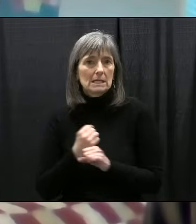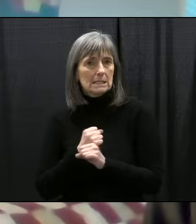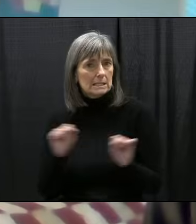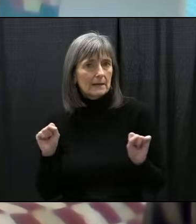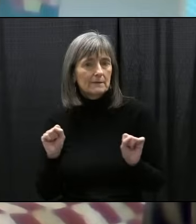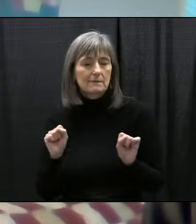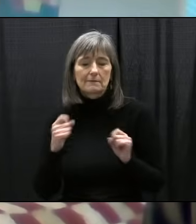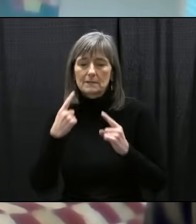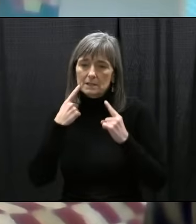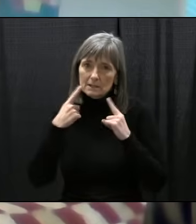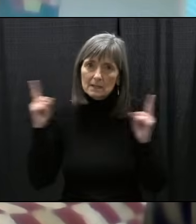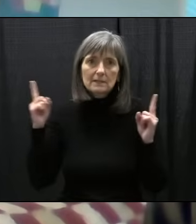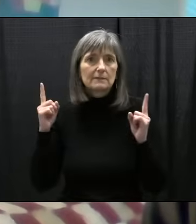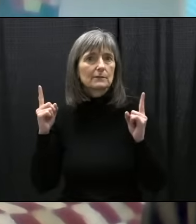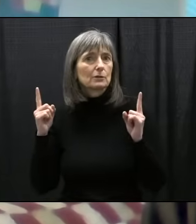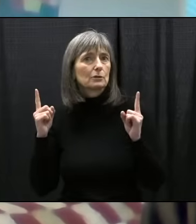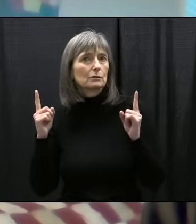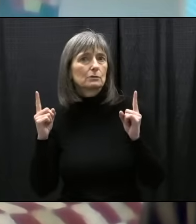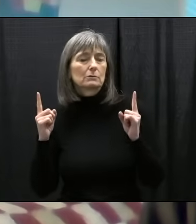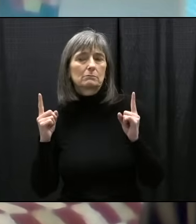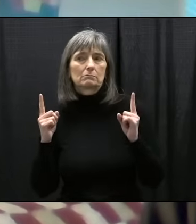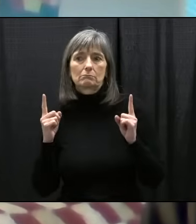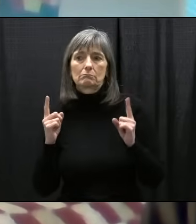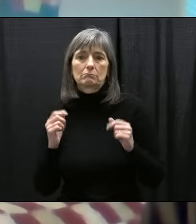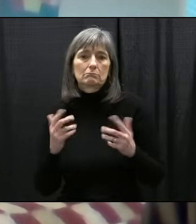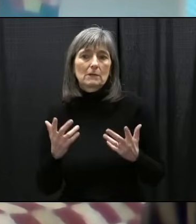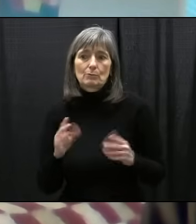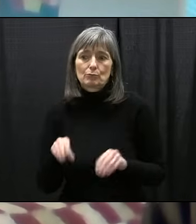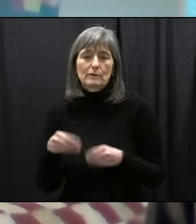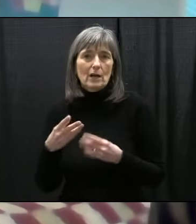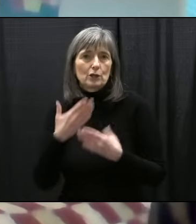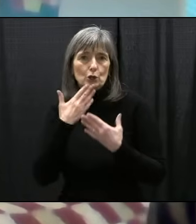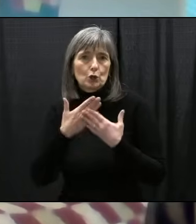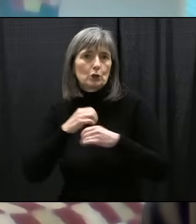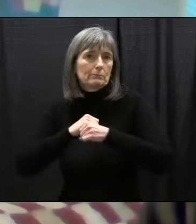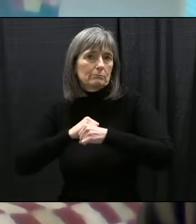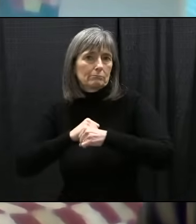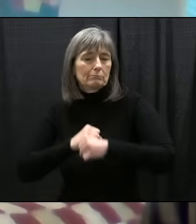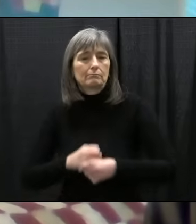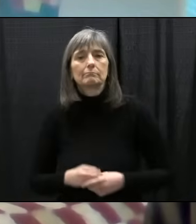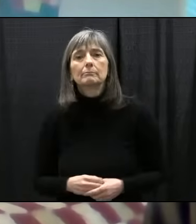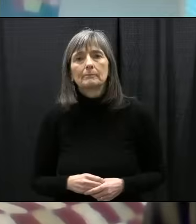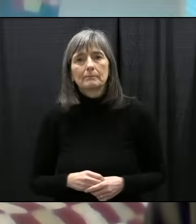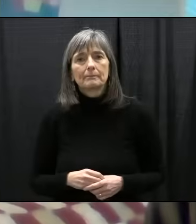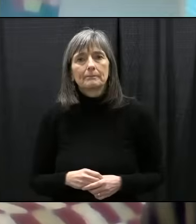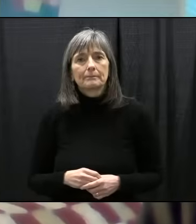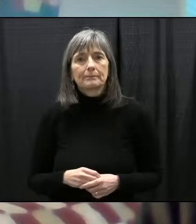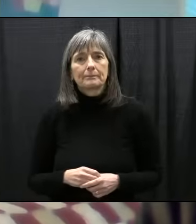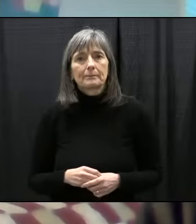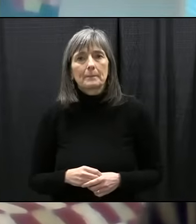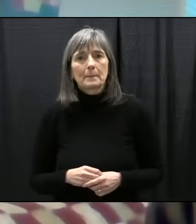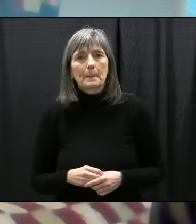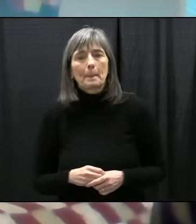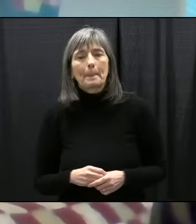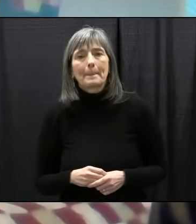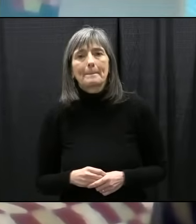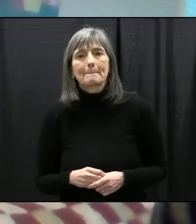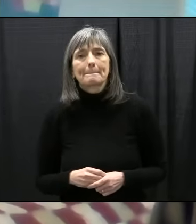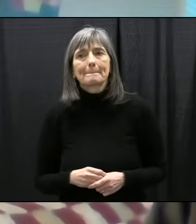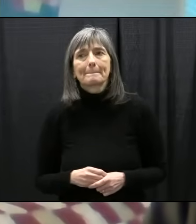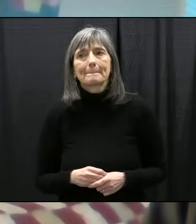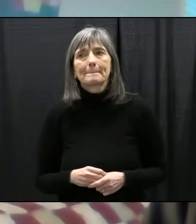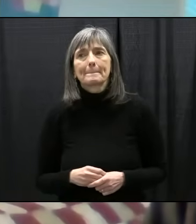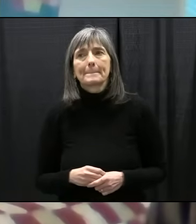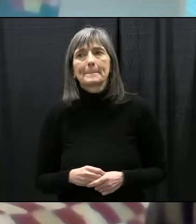and effective, very effective vaccine, and provides a very good immune boost when used as a booster dose.